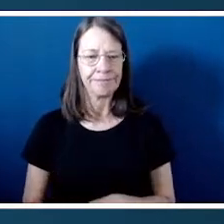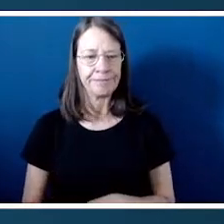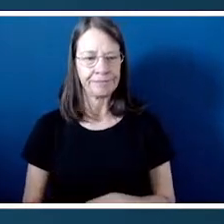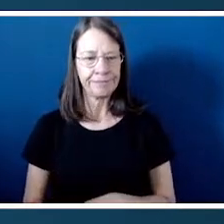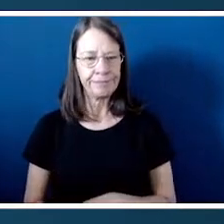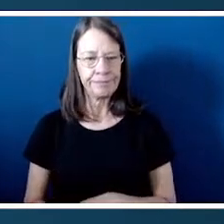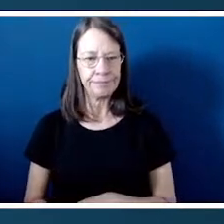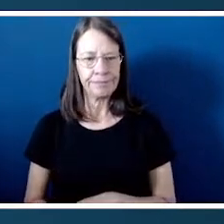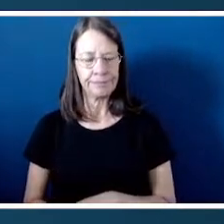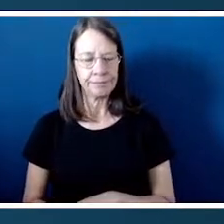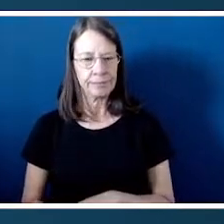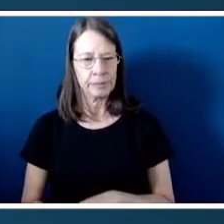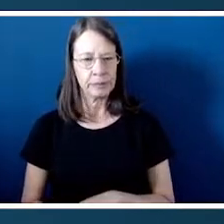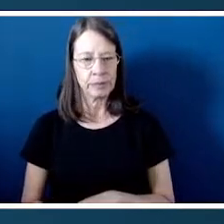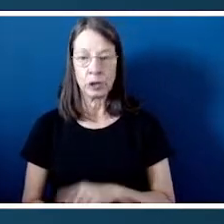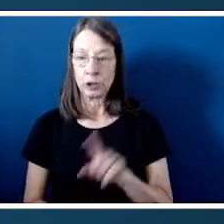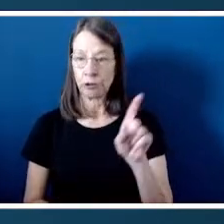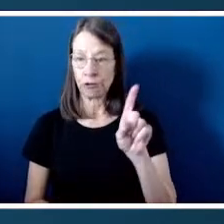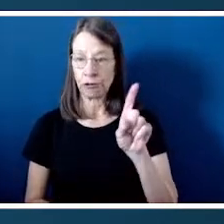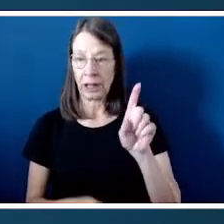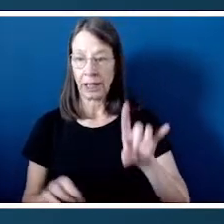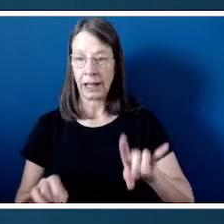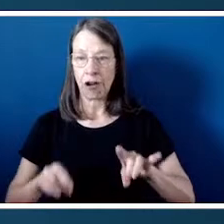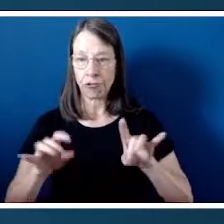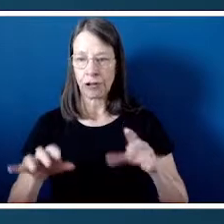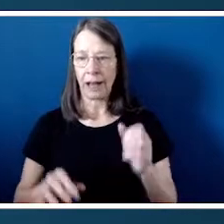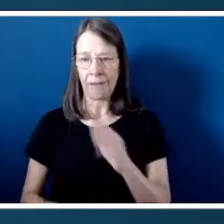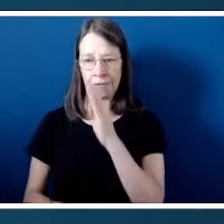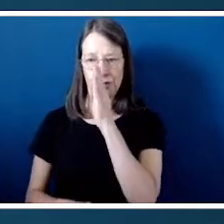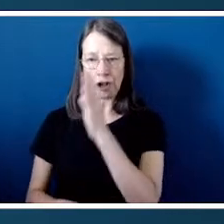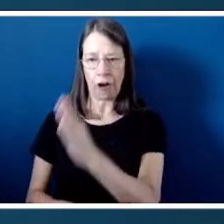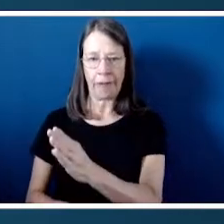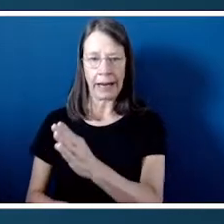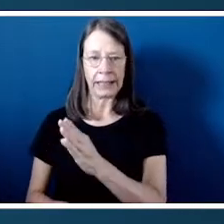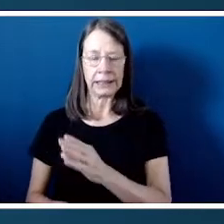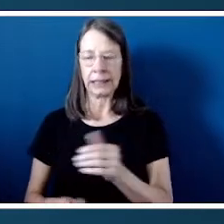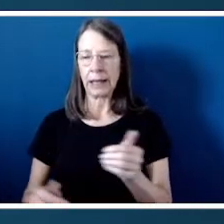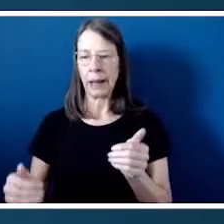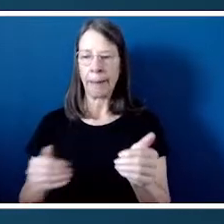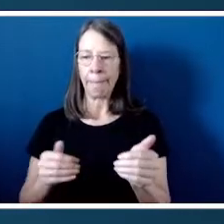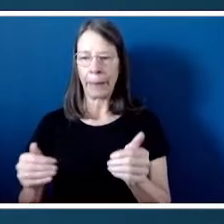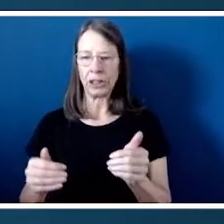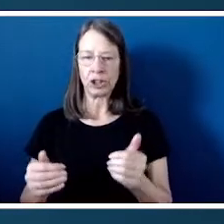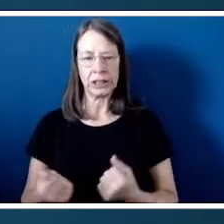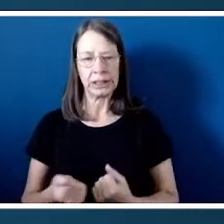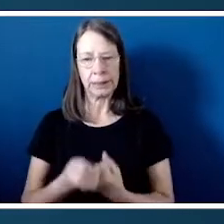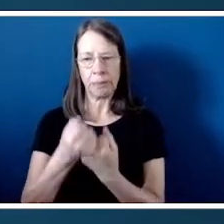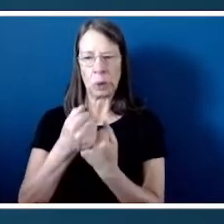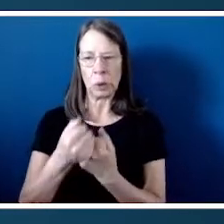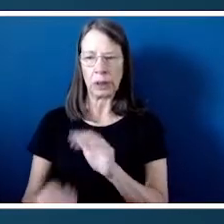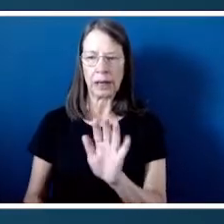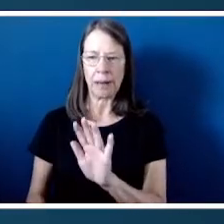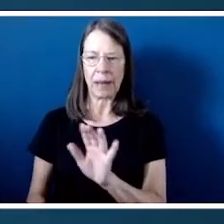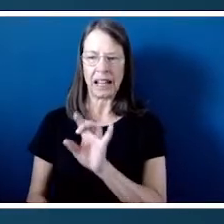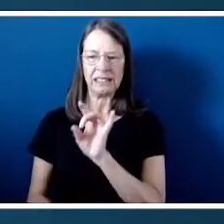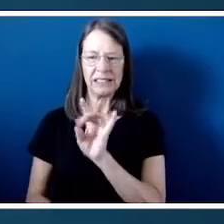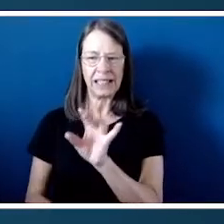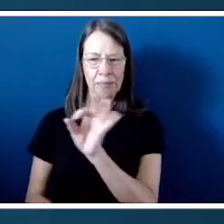Australia's direct budget support stands at around 10% of its total assistance.